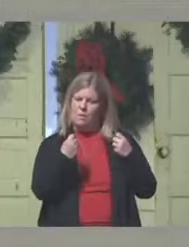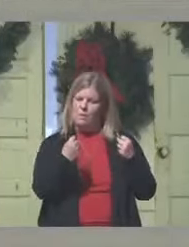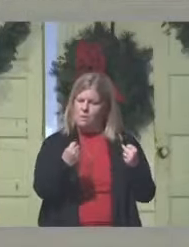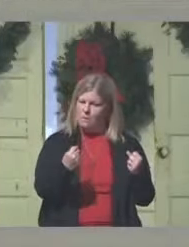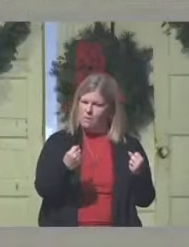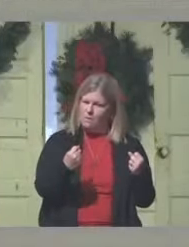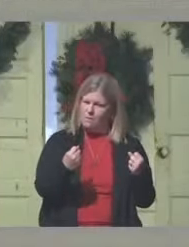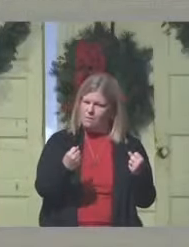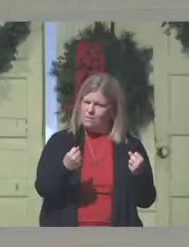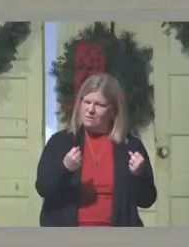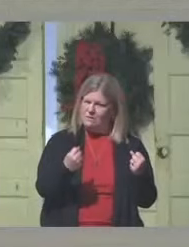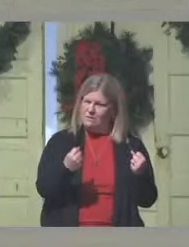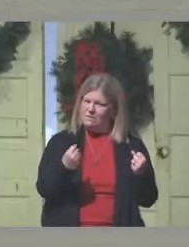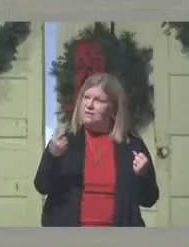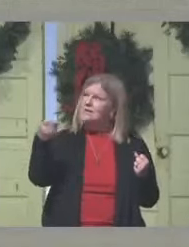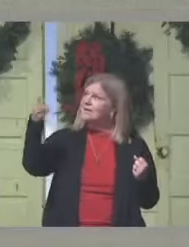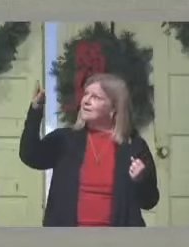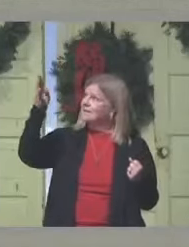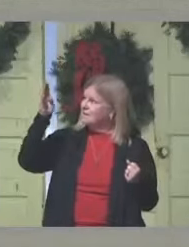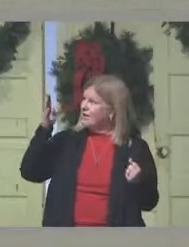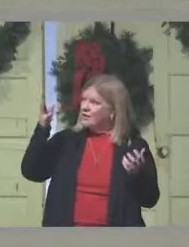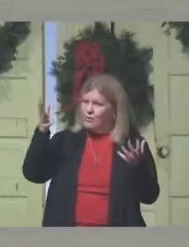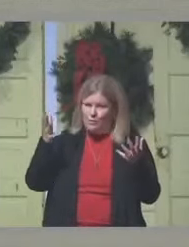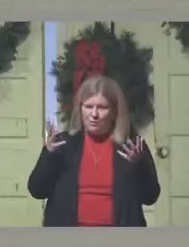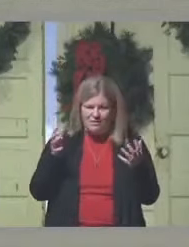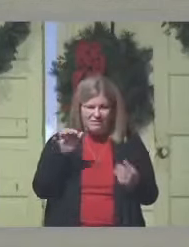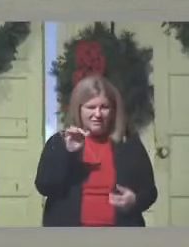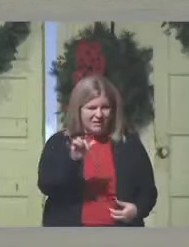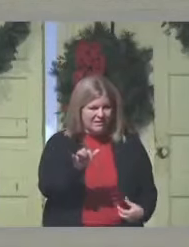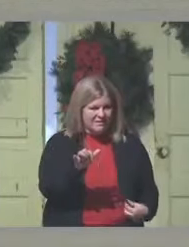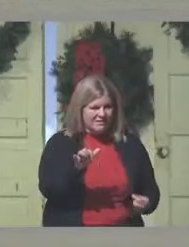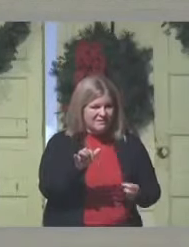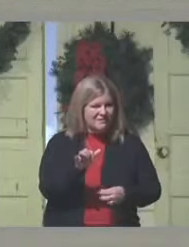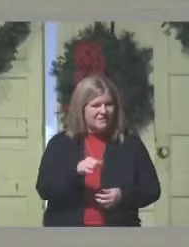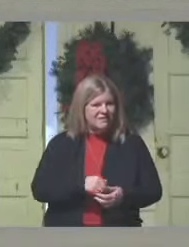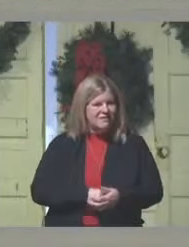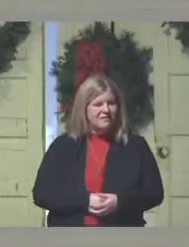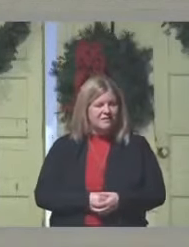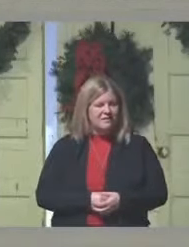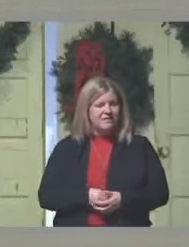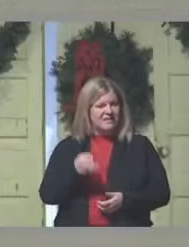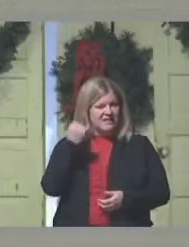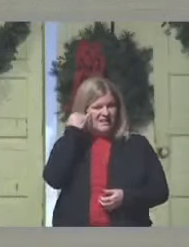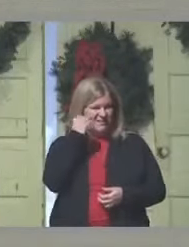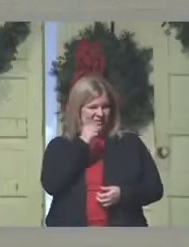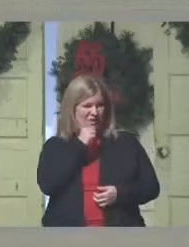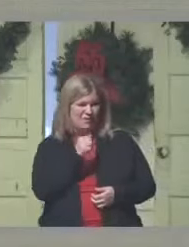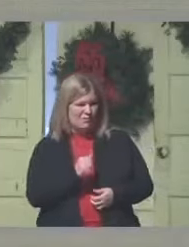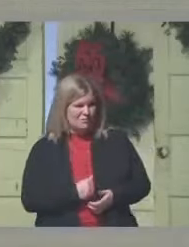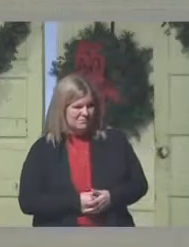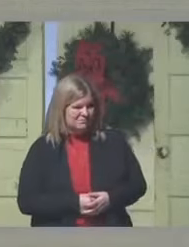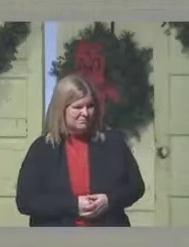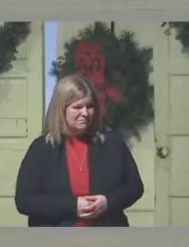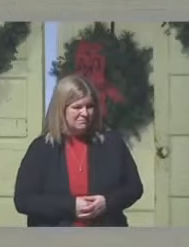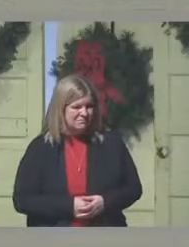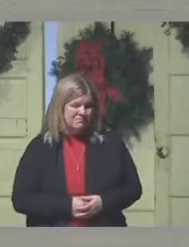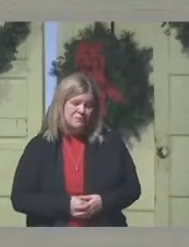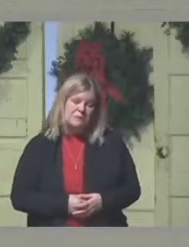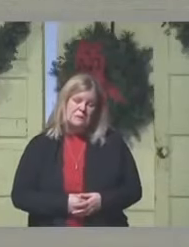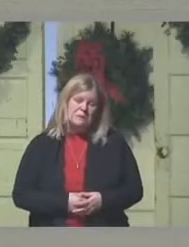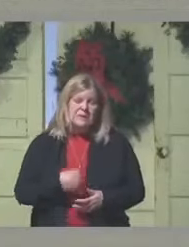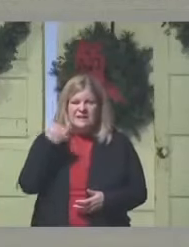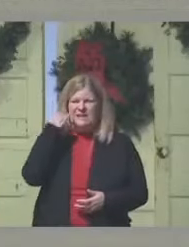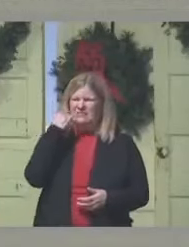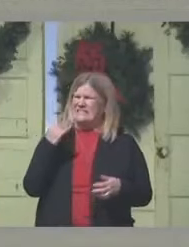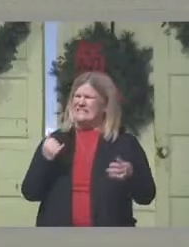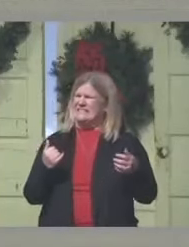as a human being God intends for you to be? If you don't, or even if you're not